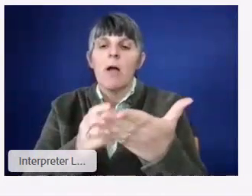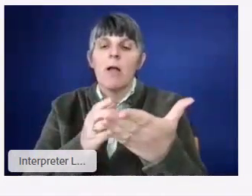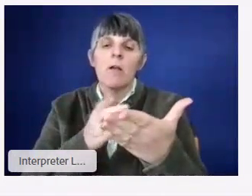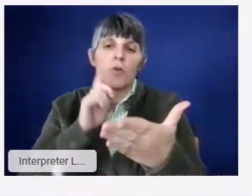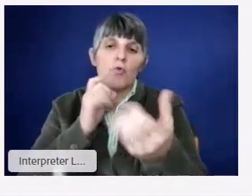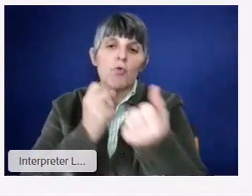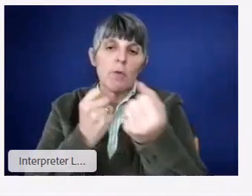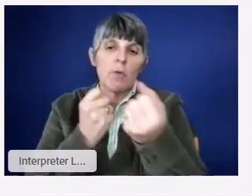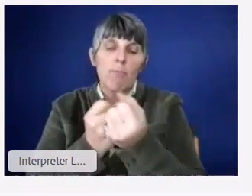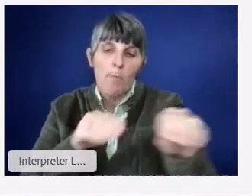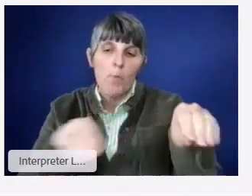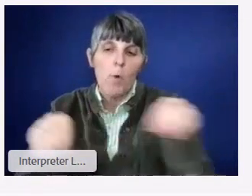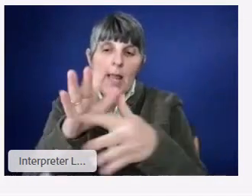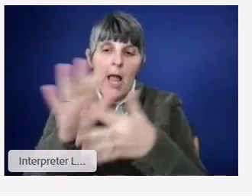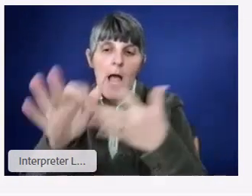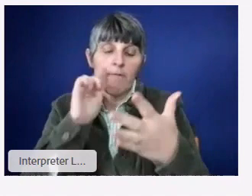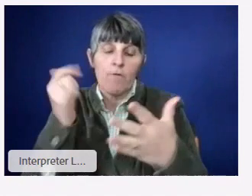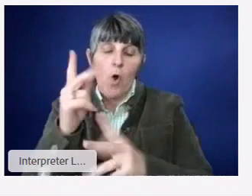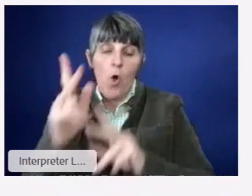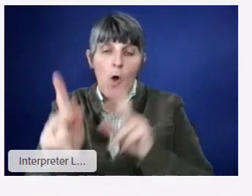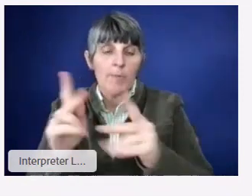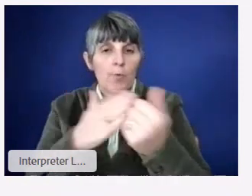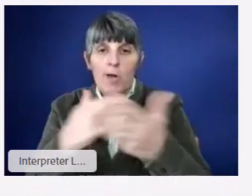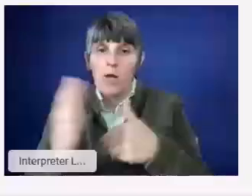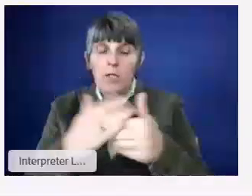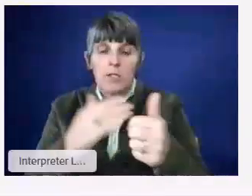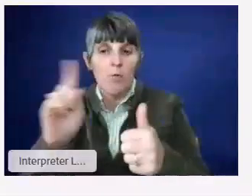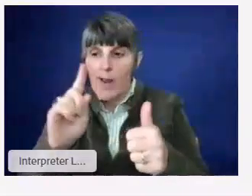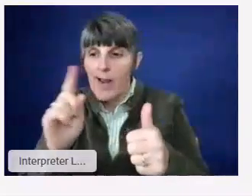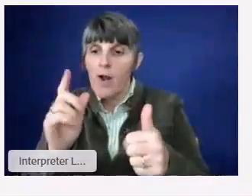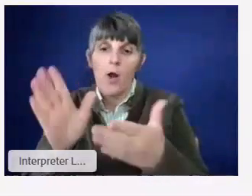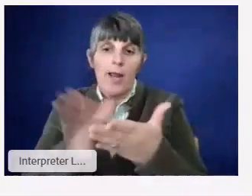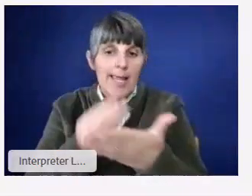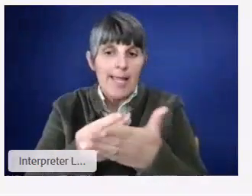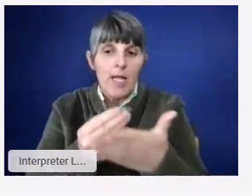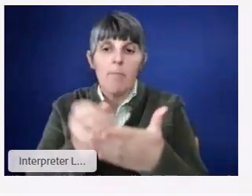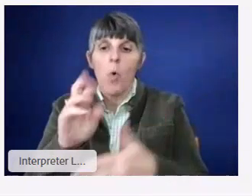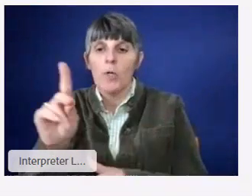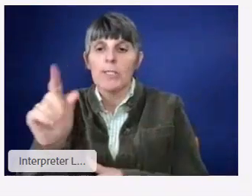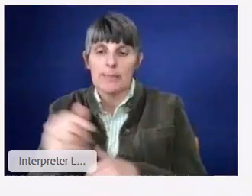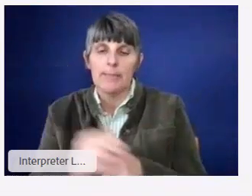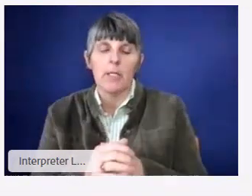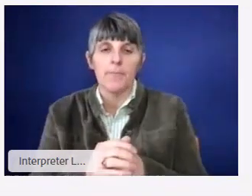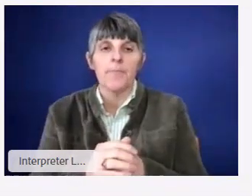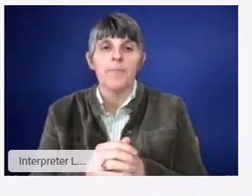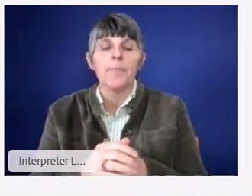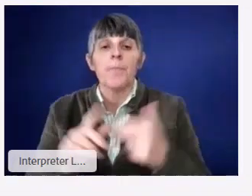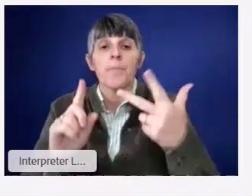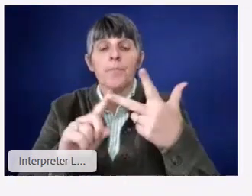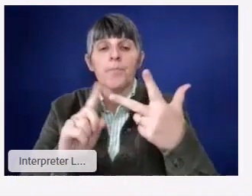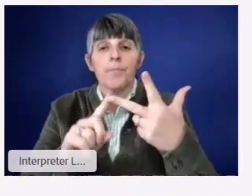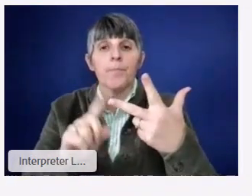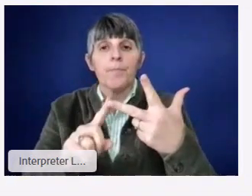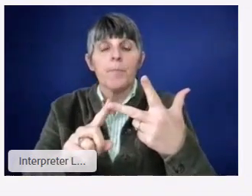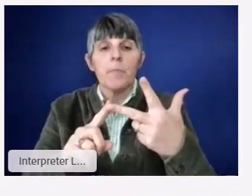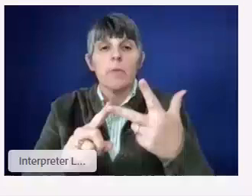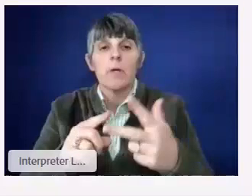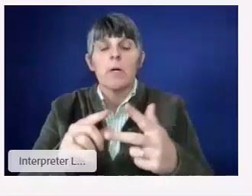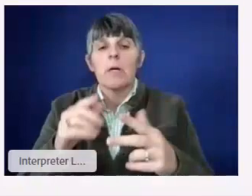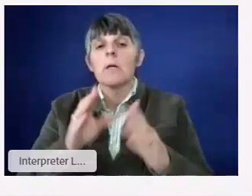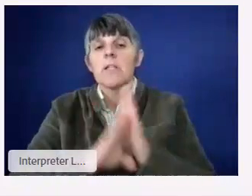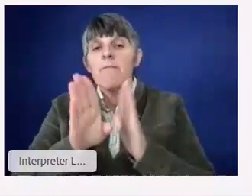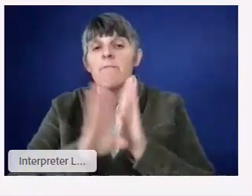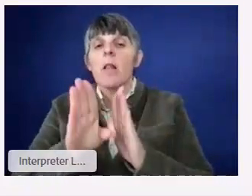mobility options for all travelers, regardless of location, income, or disability. The third goal is to develop and deploy